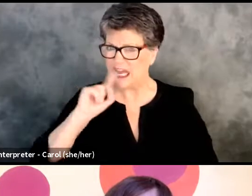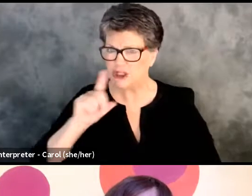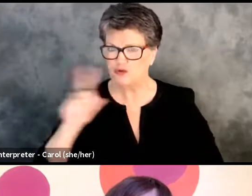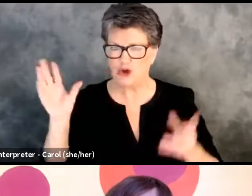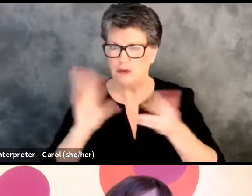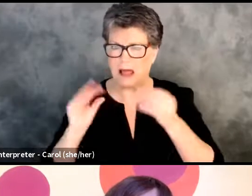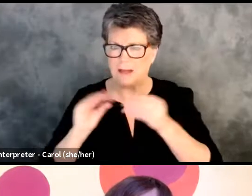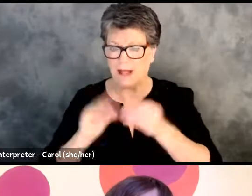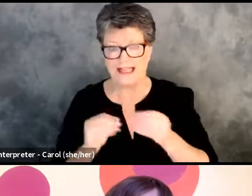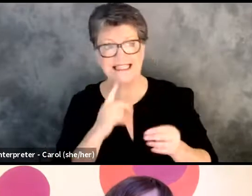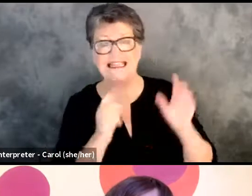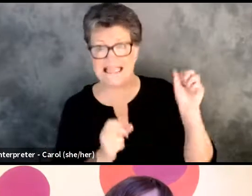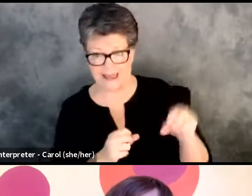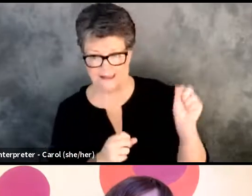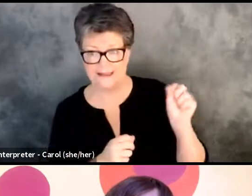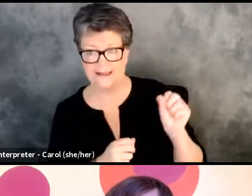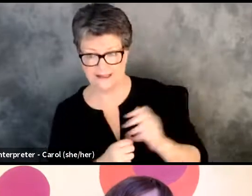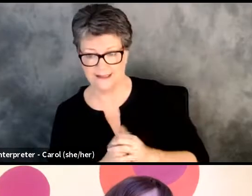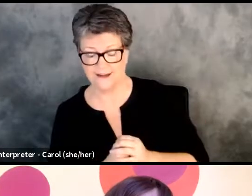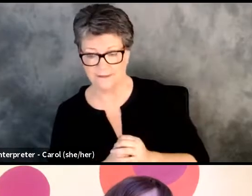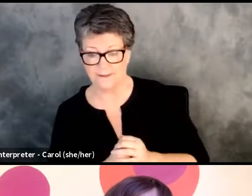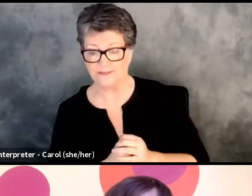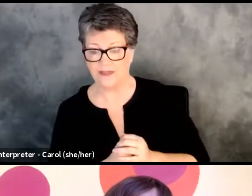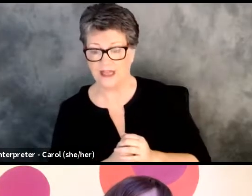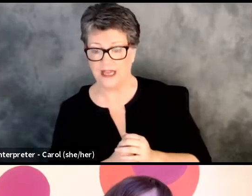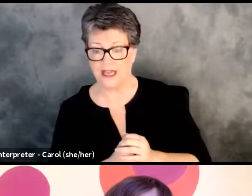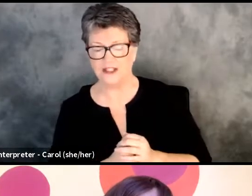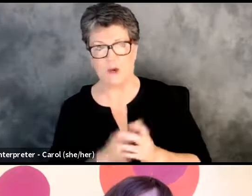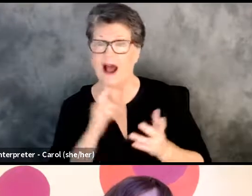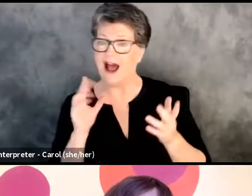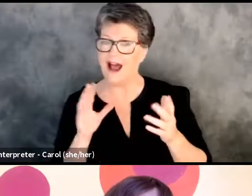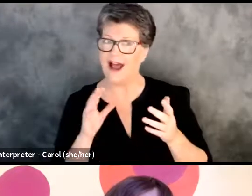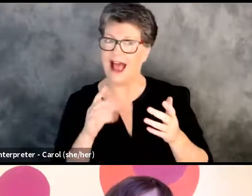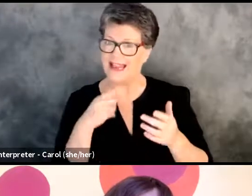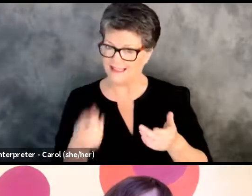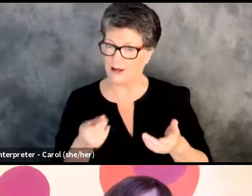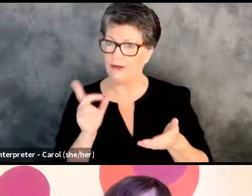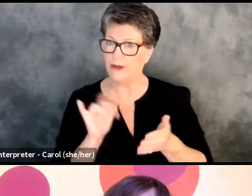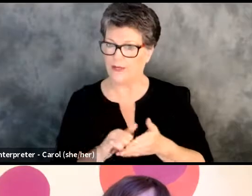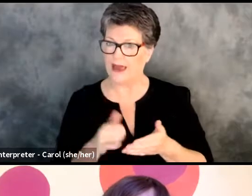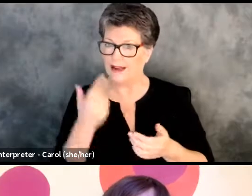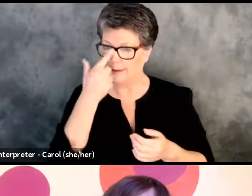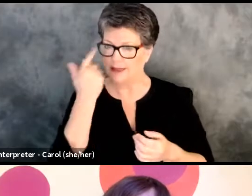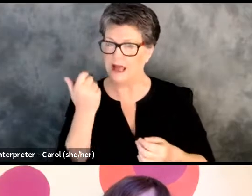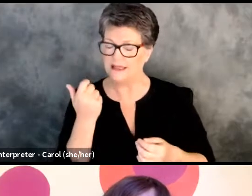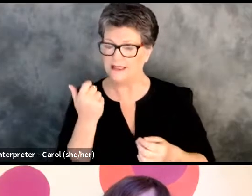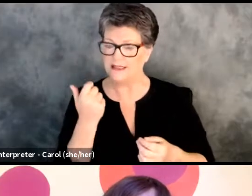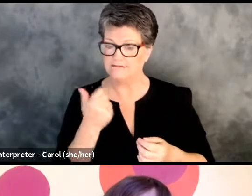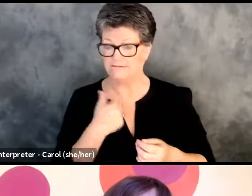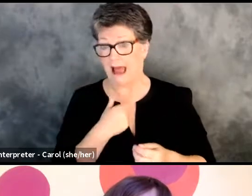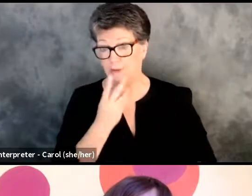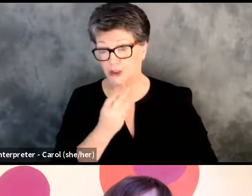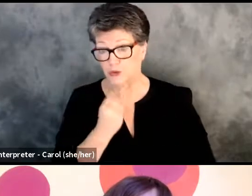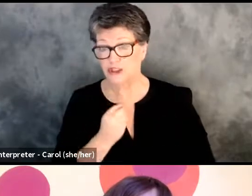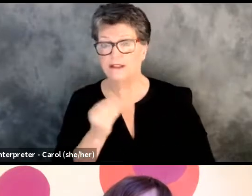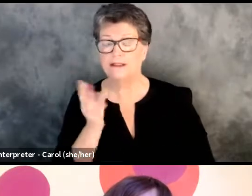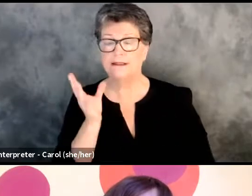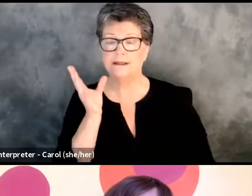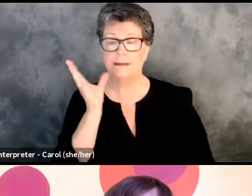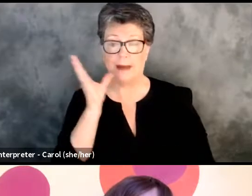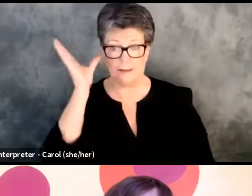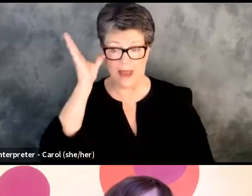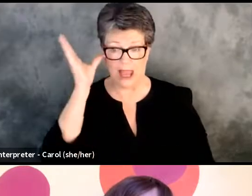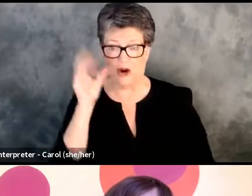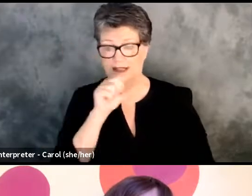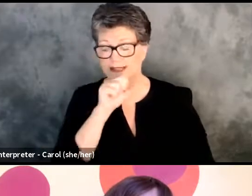My mother said yes. So I think I say that because, I'm Jewish, and my parents, we